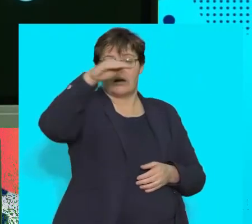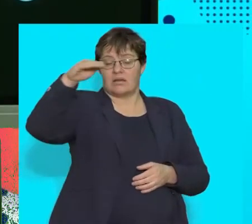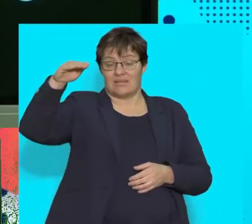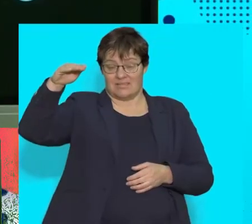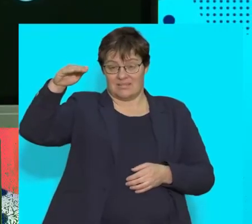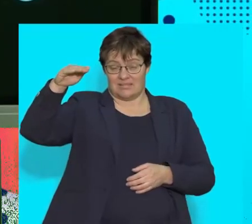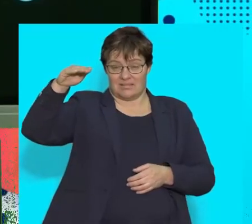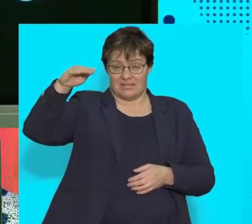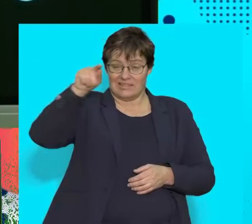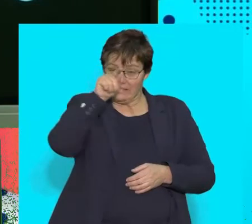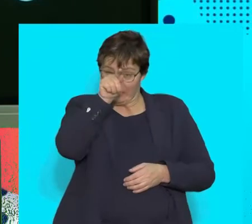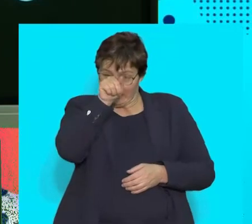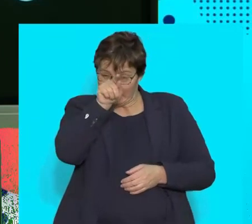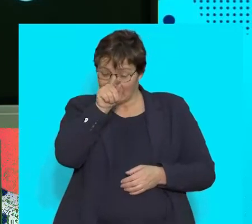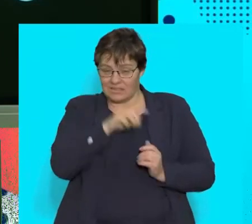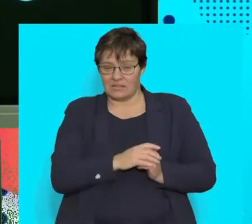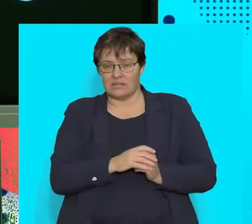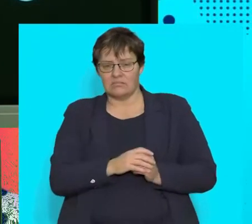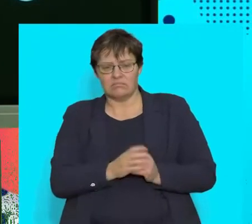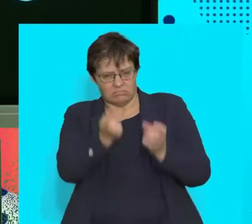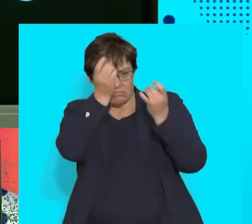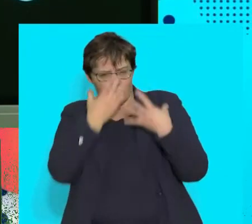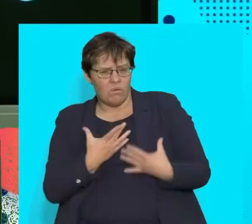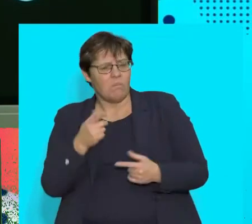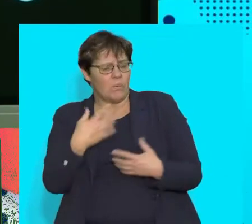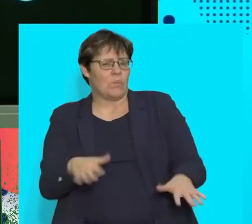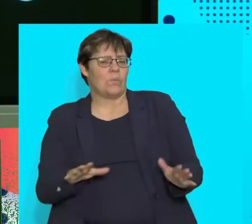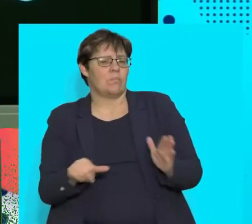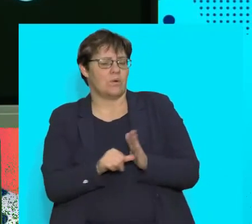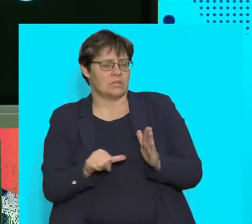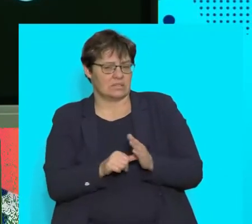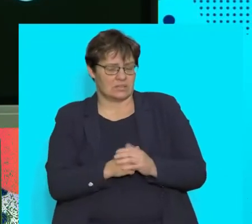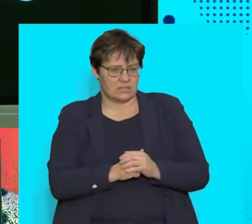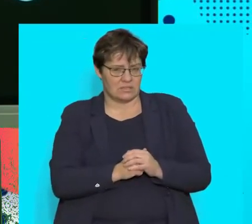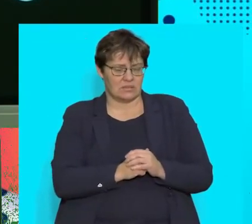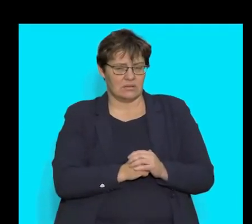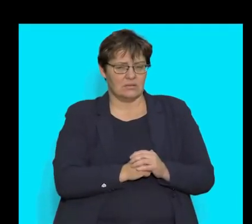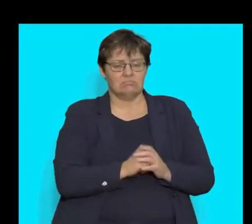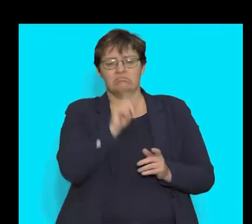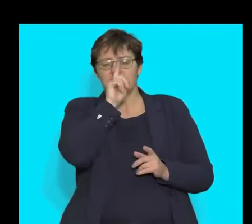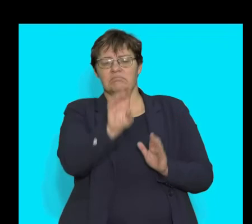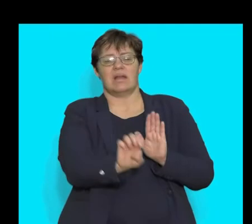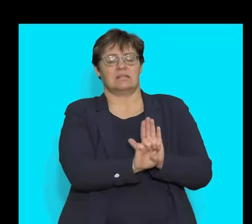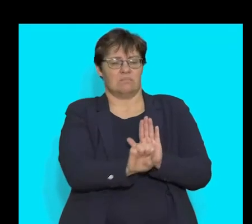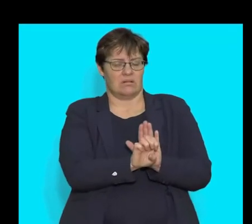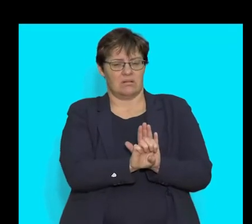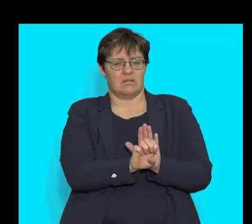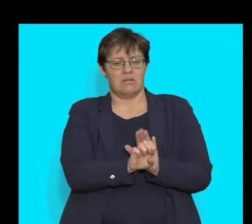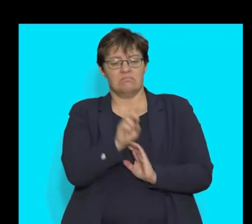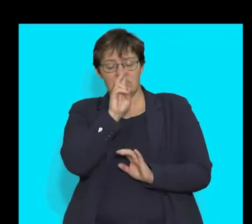horizontal. Now, this is telling us something very important. So have a look at the example and we'll see